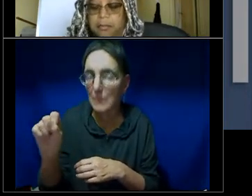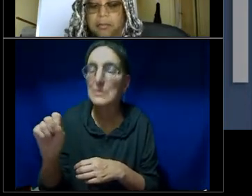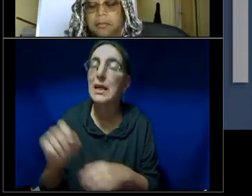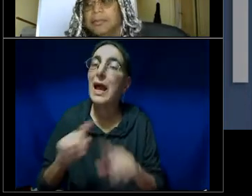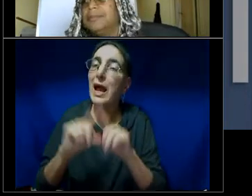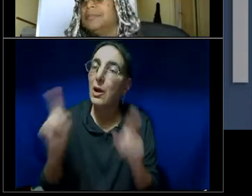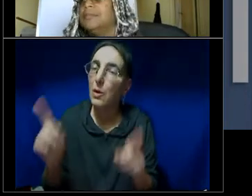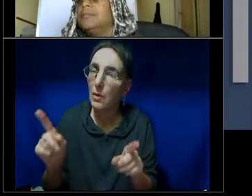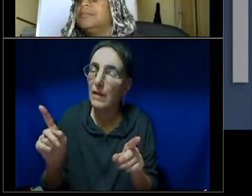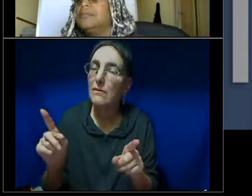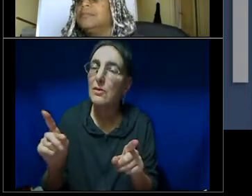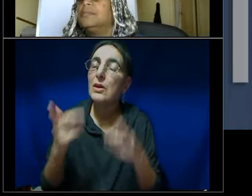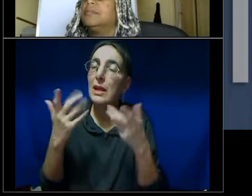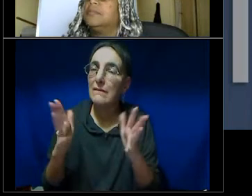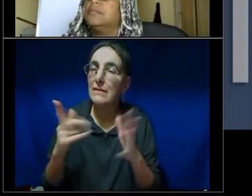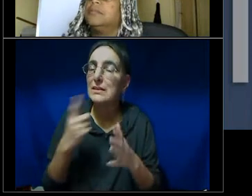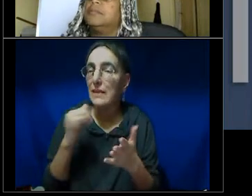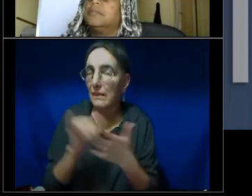that said,